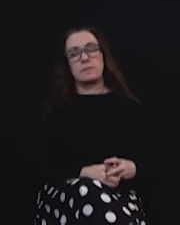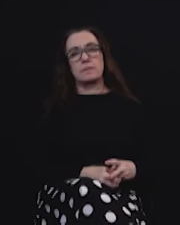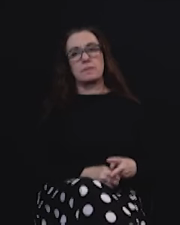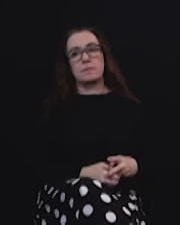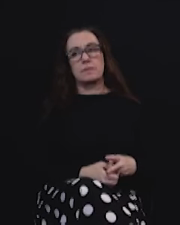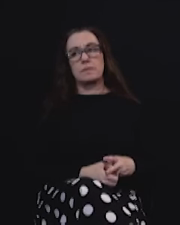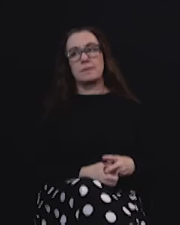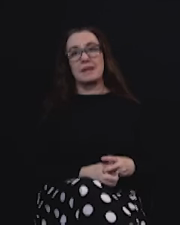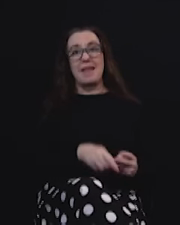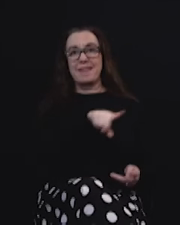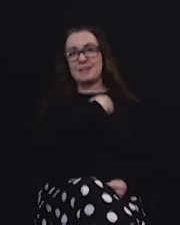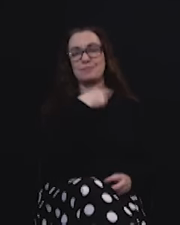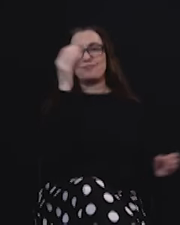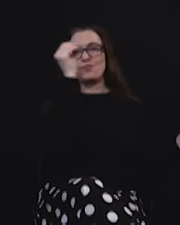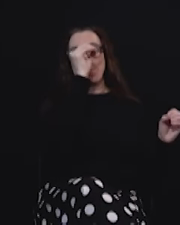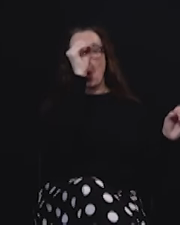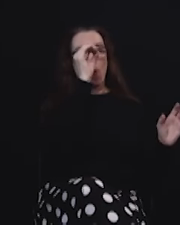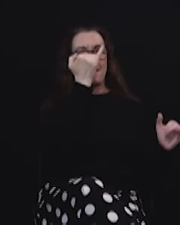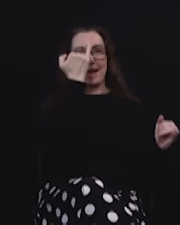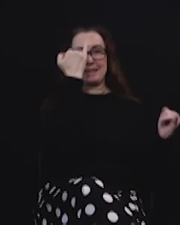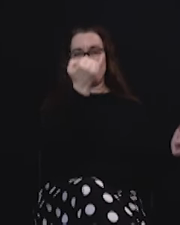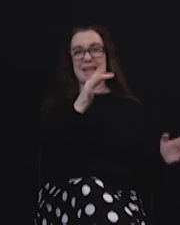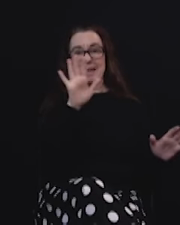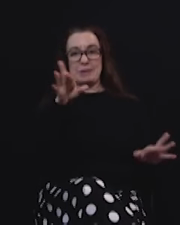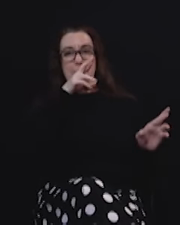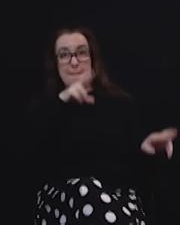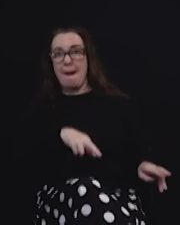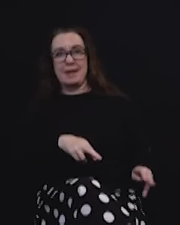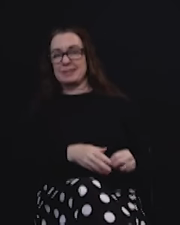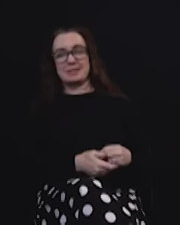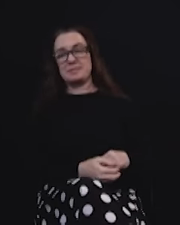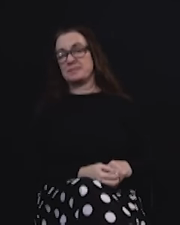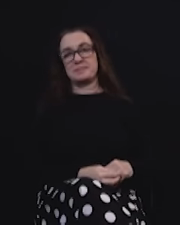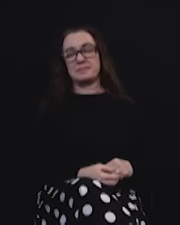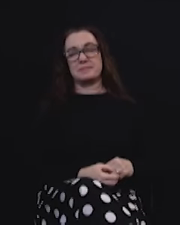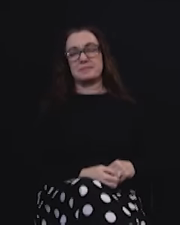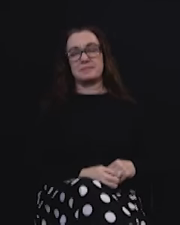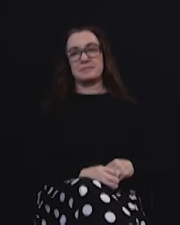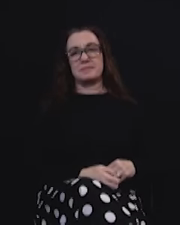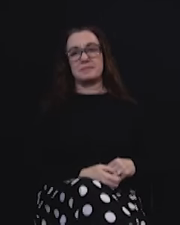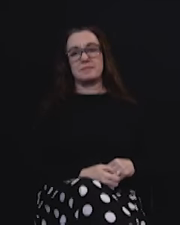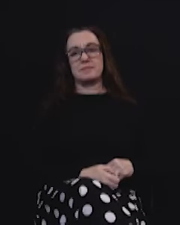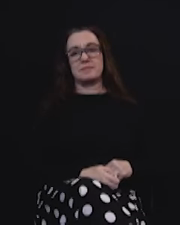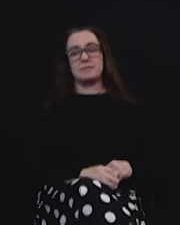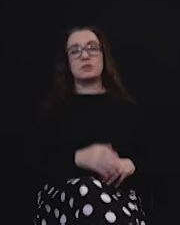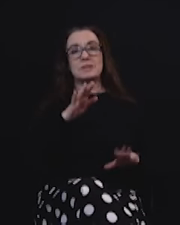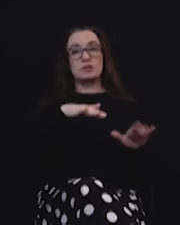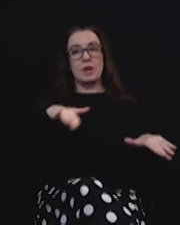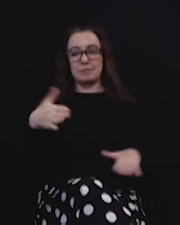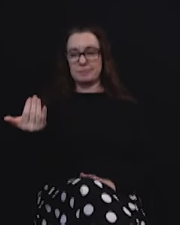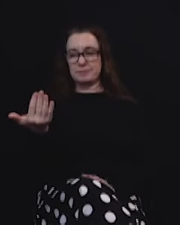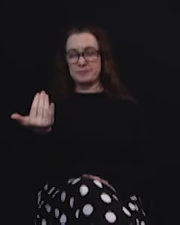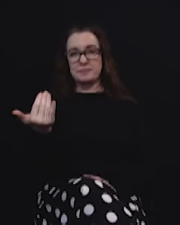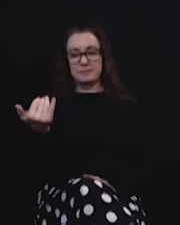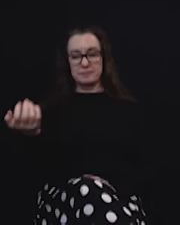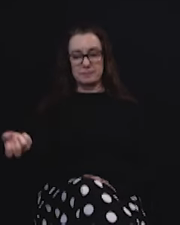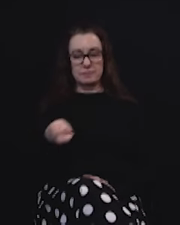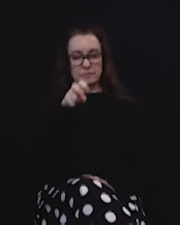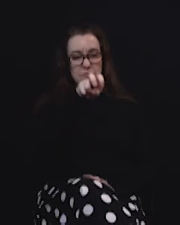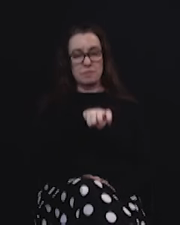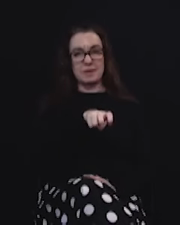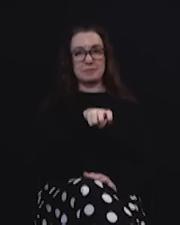I'm sure they had no idea he was going to respond the way that he did. So he calls a child whom he put among